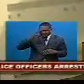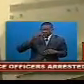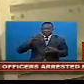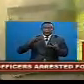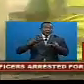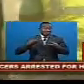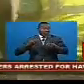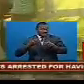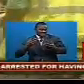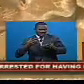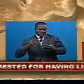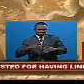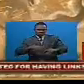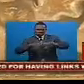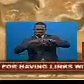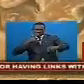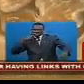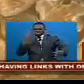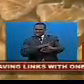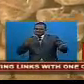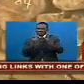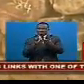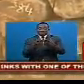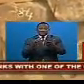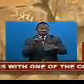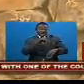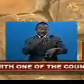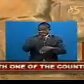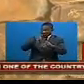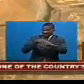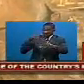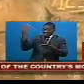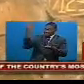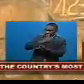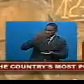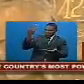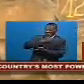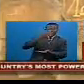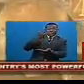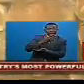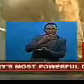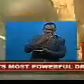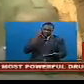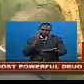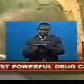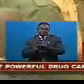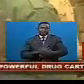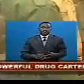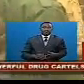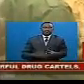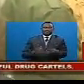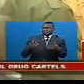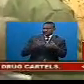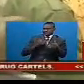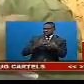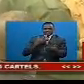therefore placed a ban on the activities of illegal chainsaw operators and illegal exportation of timber and the rosewood. Although the ban